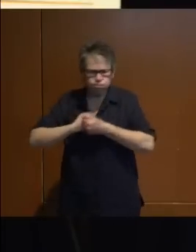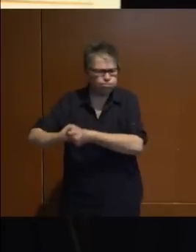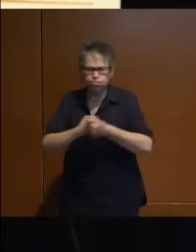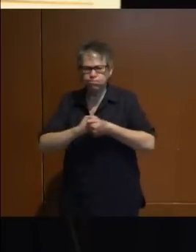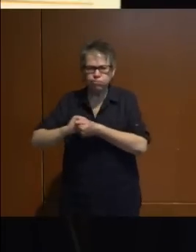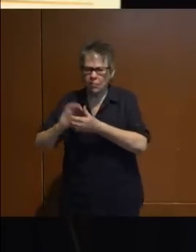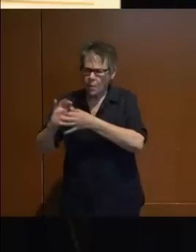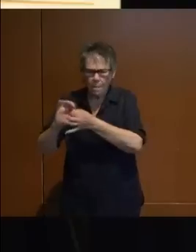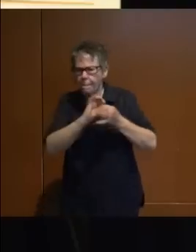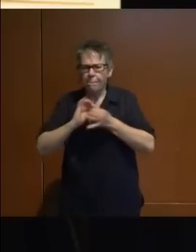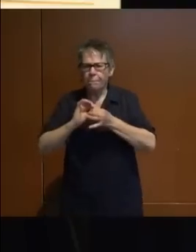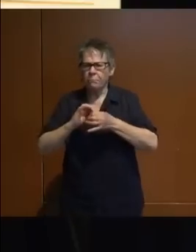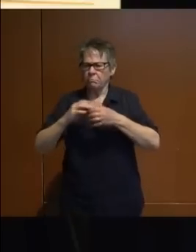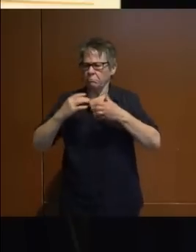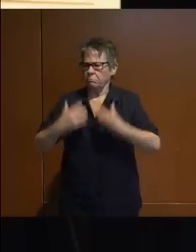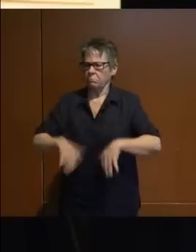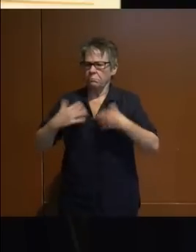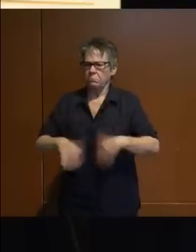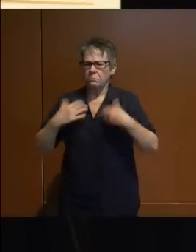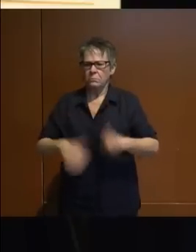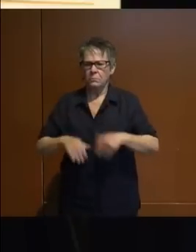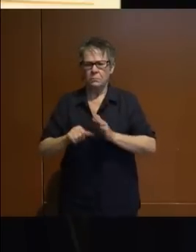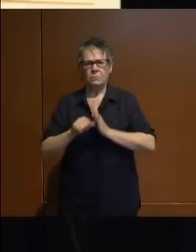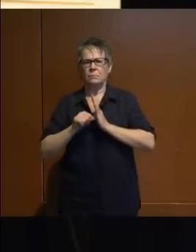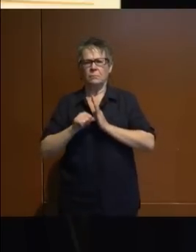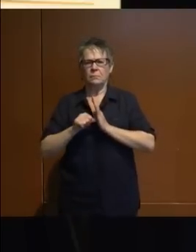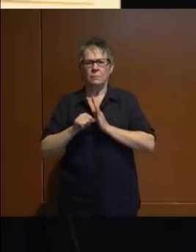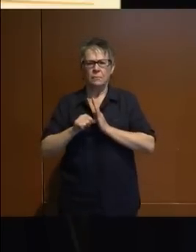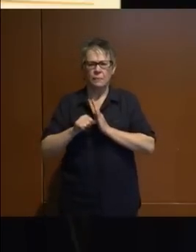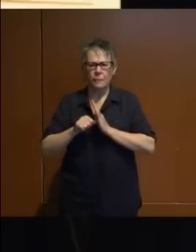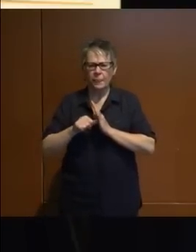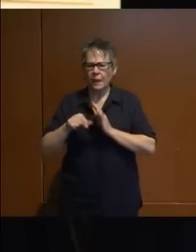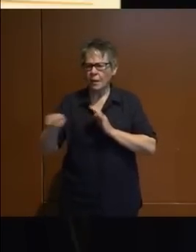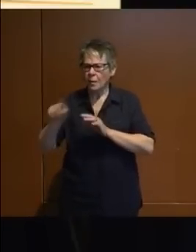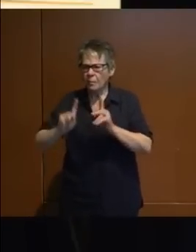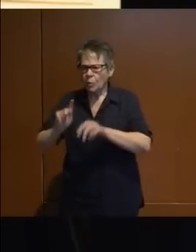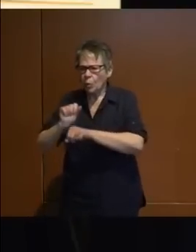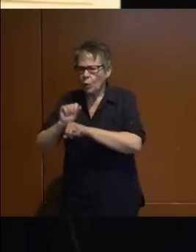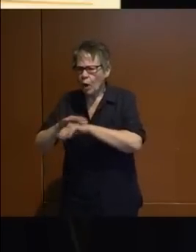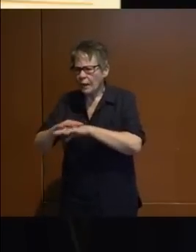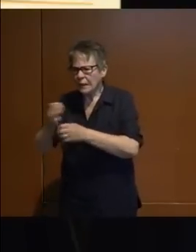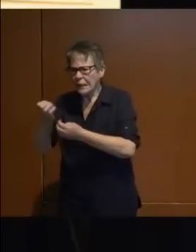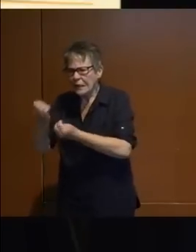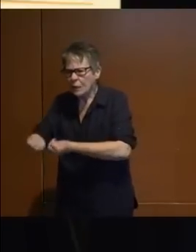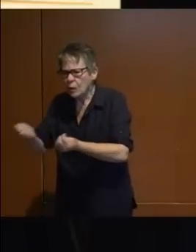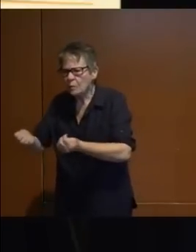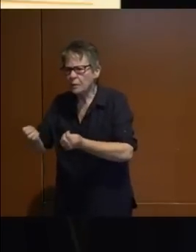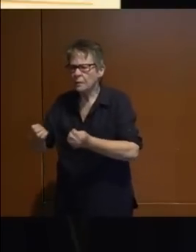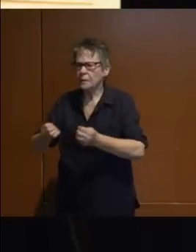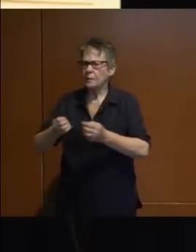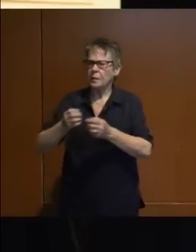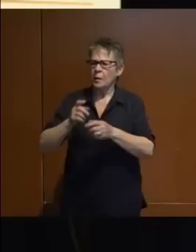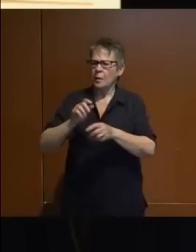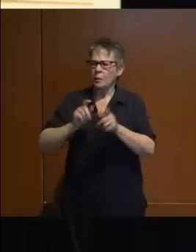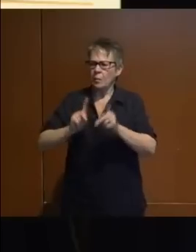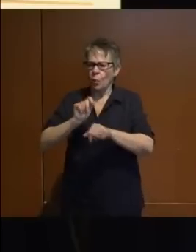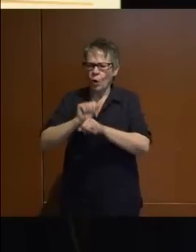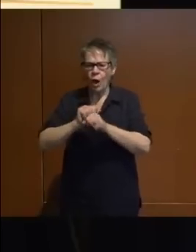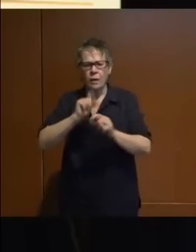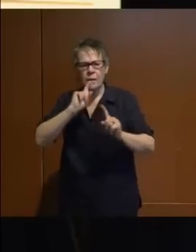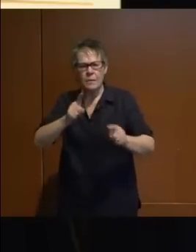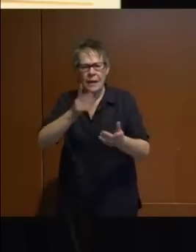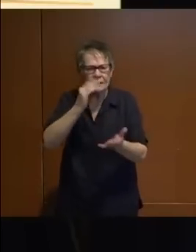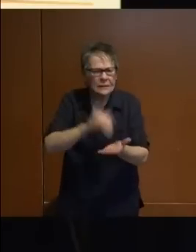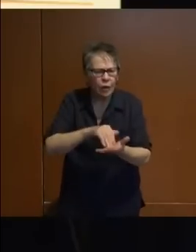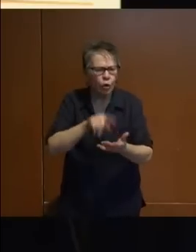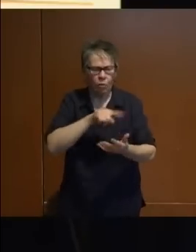central command station's working on equipment and supplies. And it's really gratifying to know that, you're just